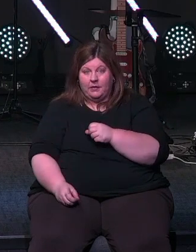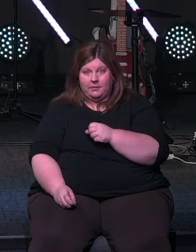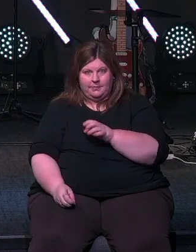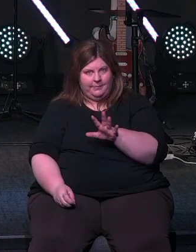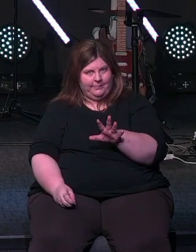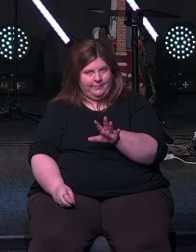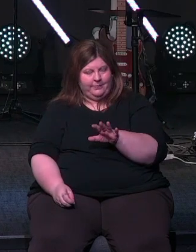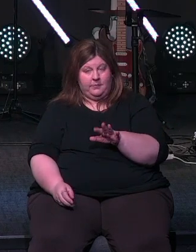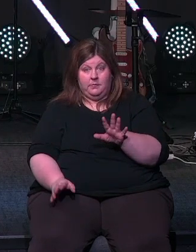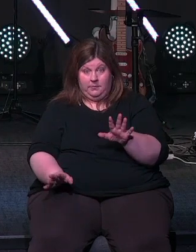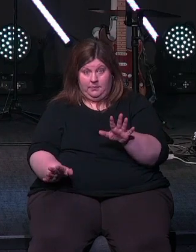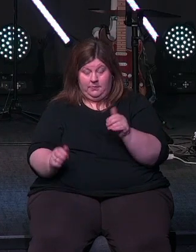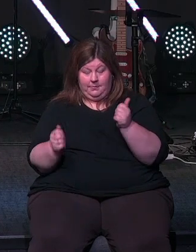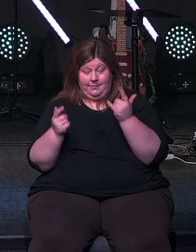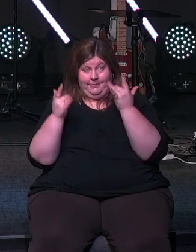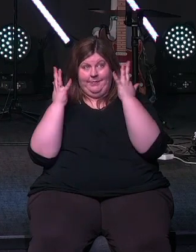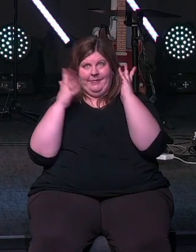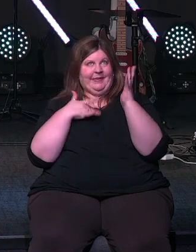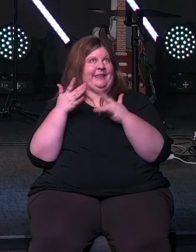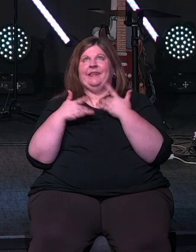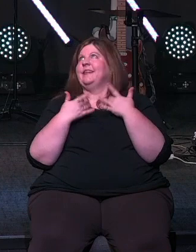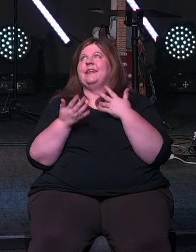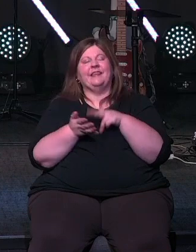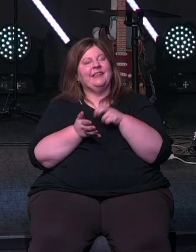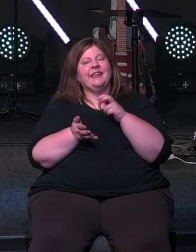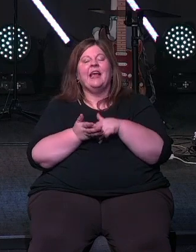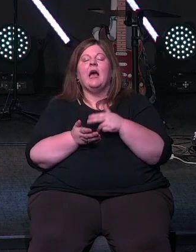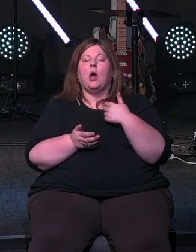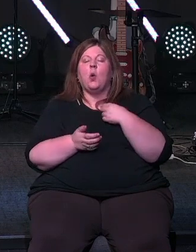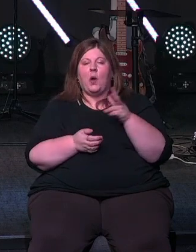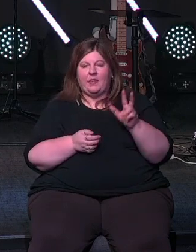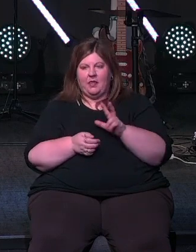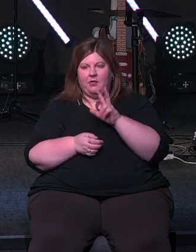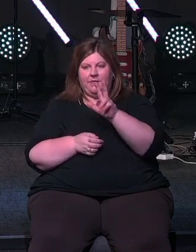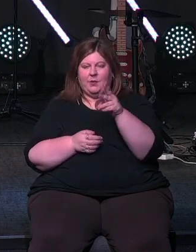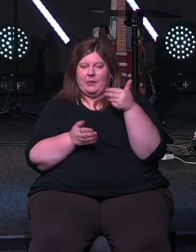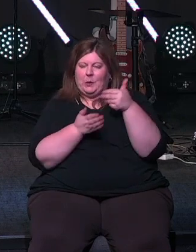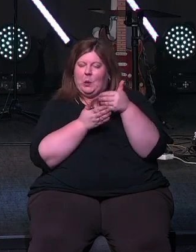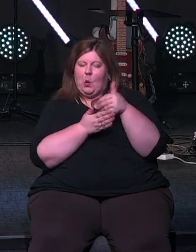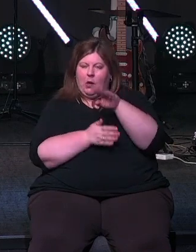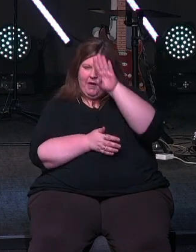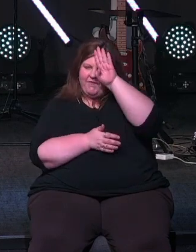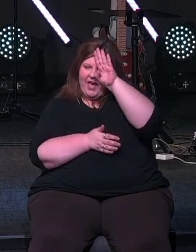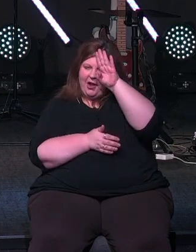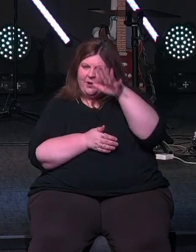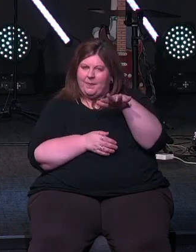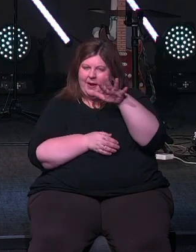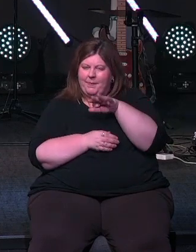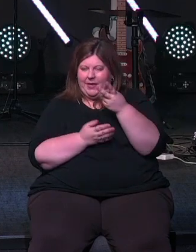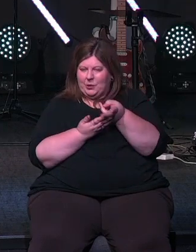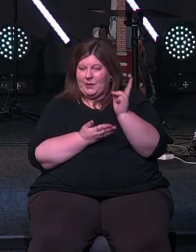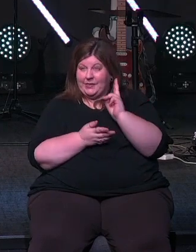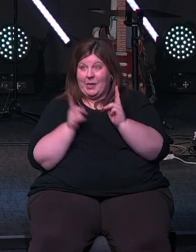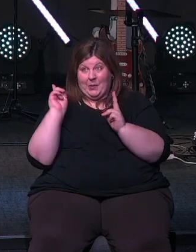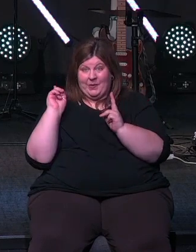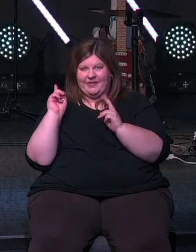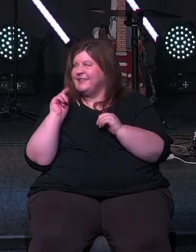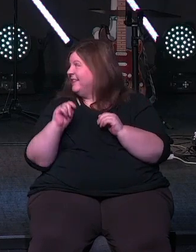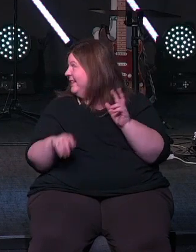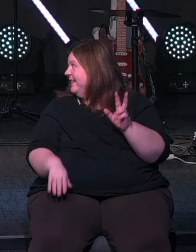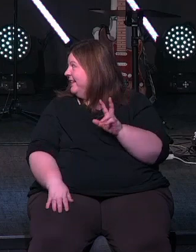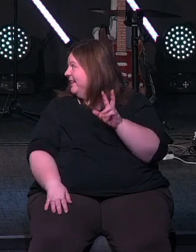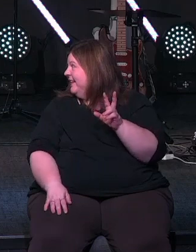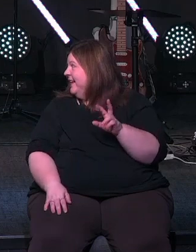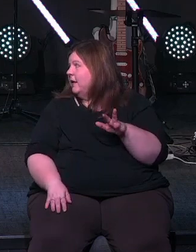how overwhelmed and excited they were when I took them to the local fire department a couple weeks ago. I mean, here's a picture walking in,